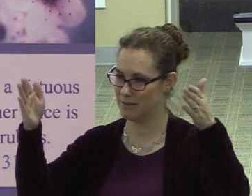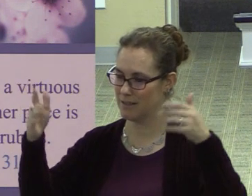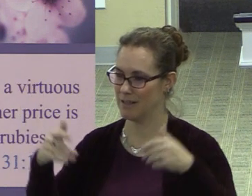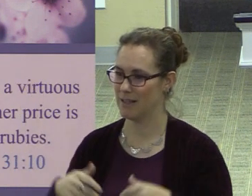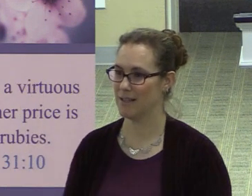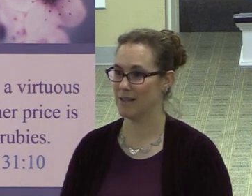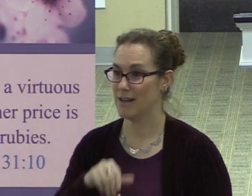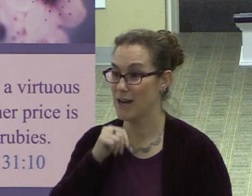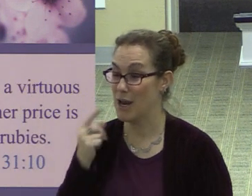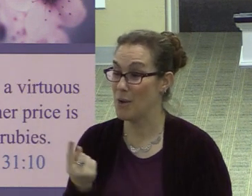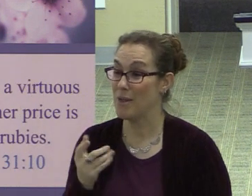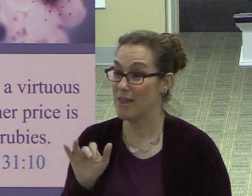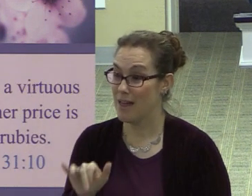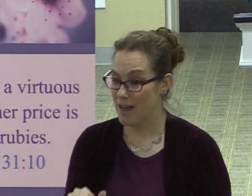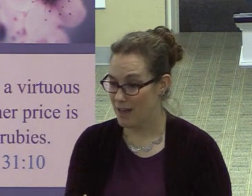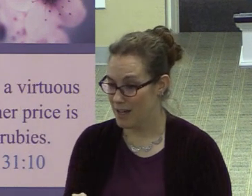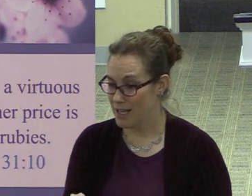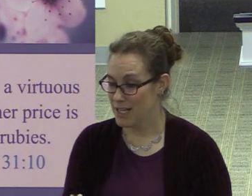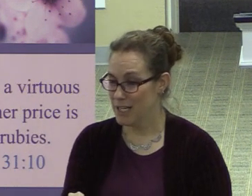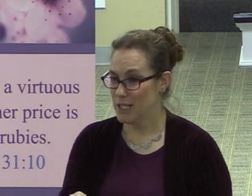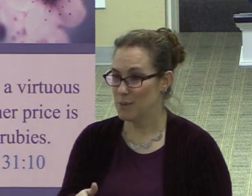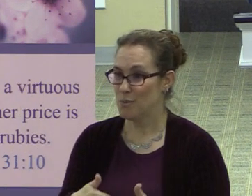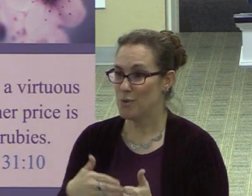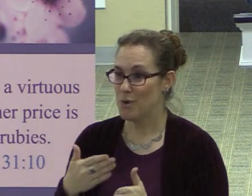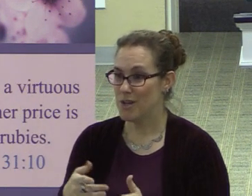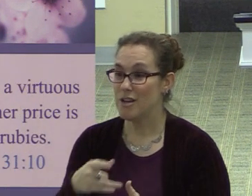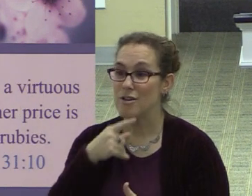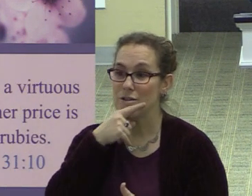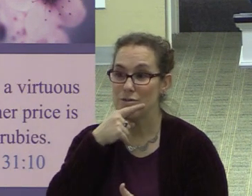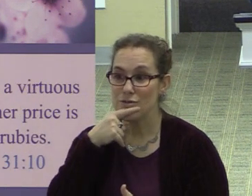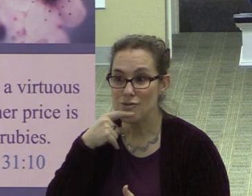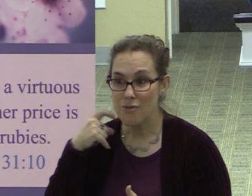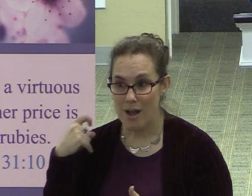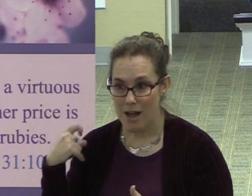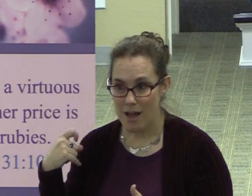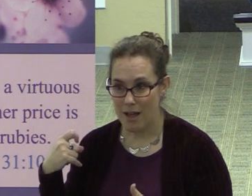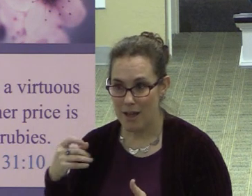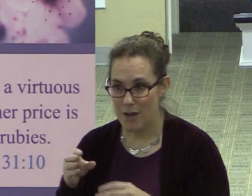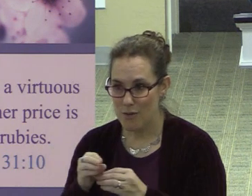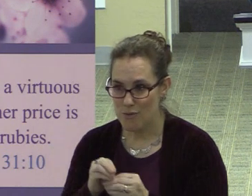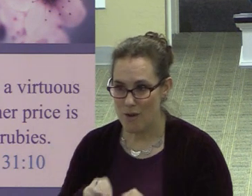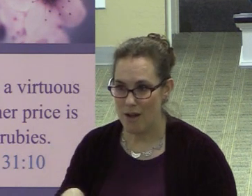Not only that, it's producing dry ground.